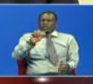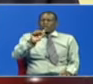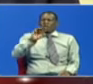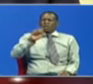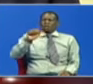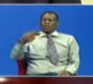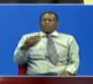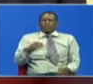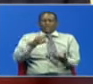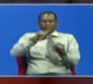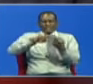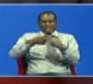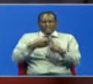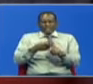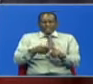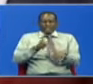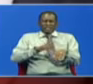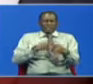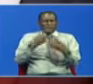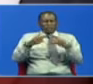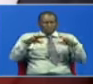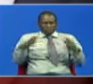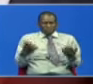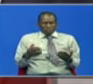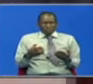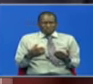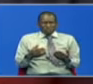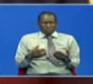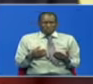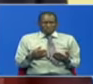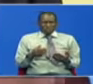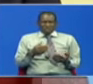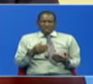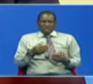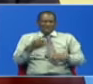Standard, when we talk about herd immunity,